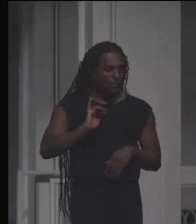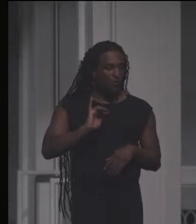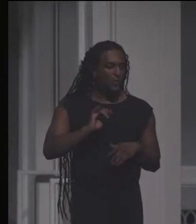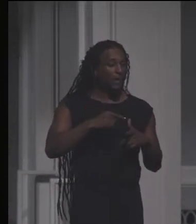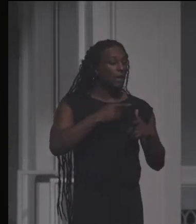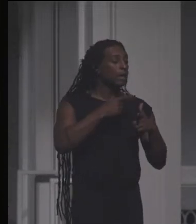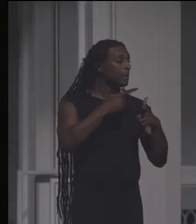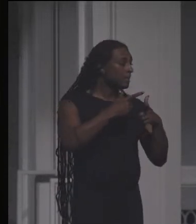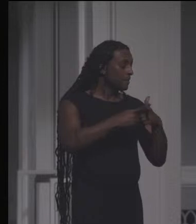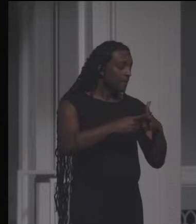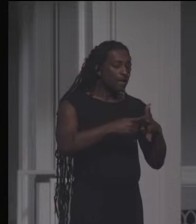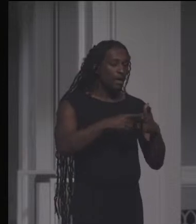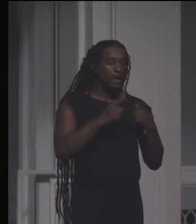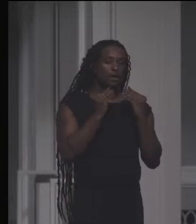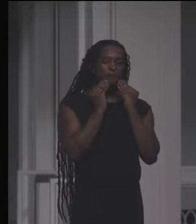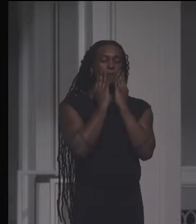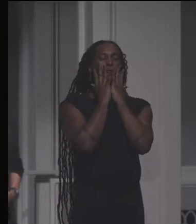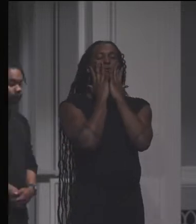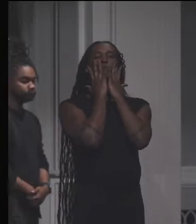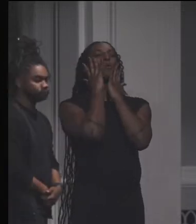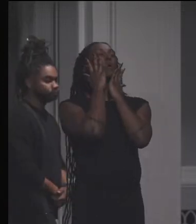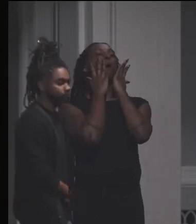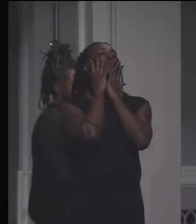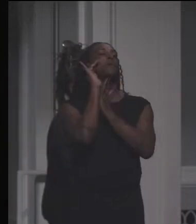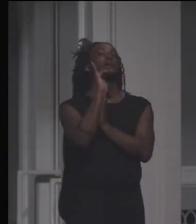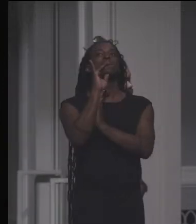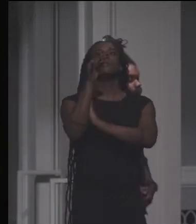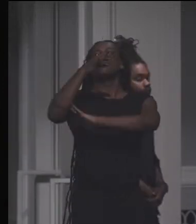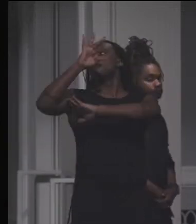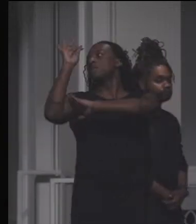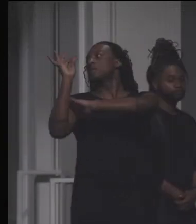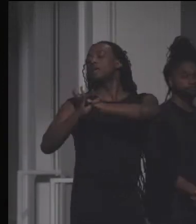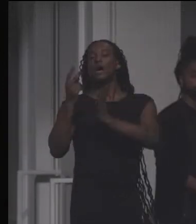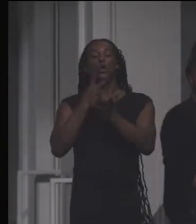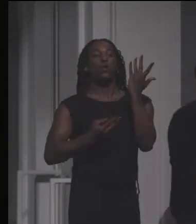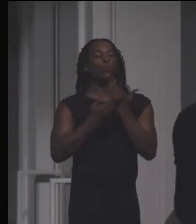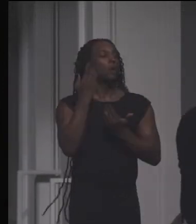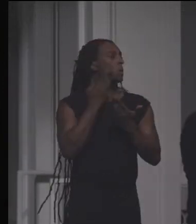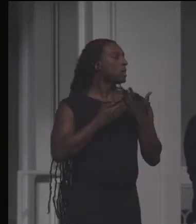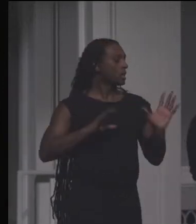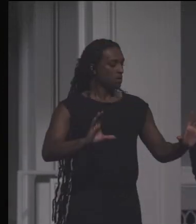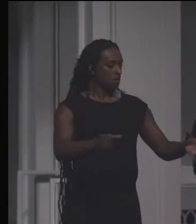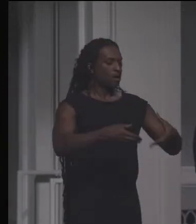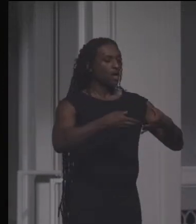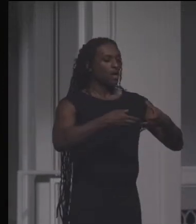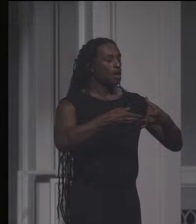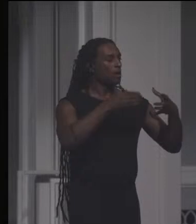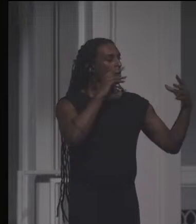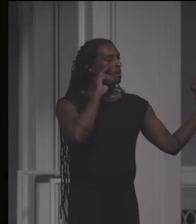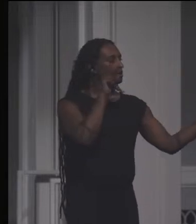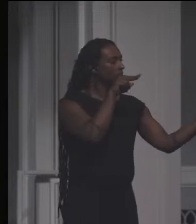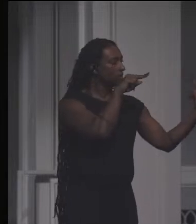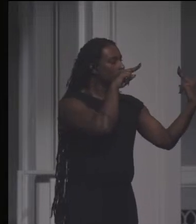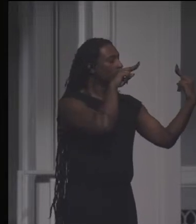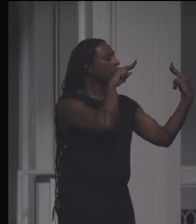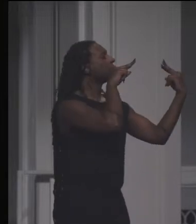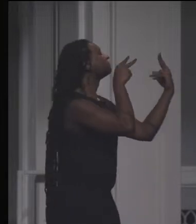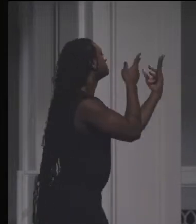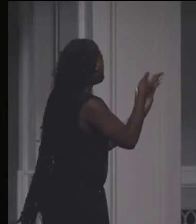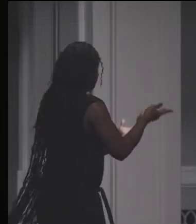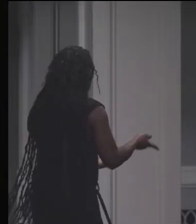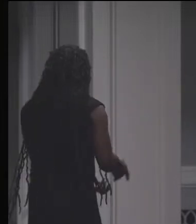Then, her cheeks flaming like sunset, she put both hands on Peretir's waist, looked directly at